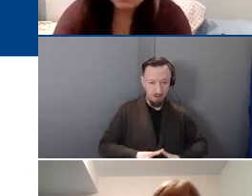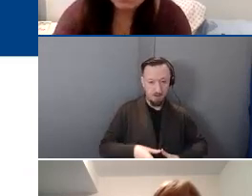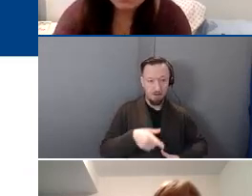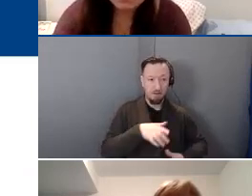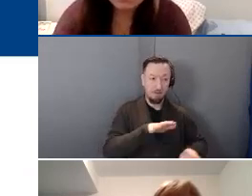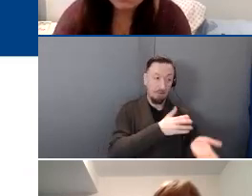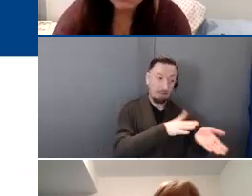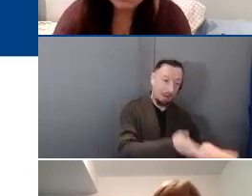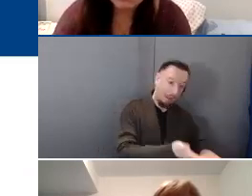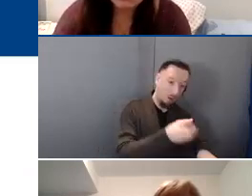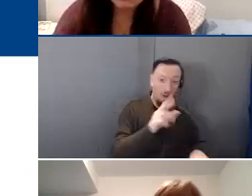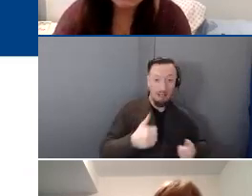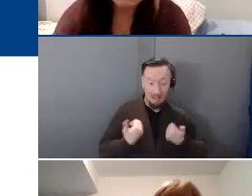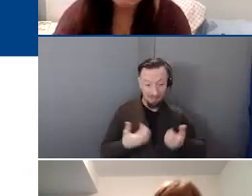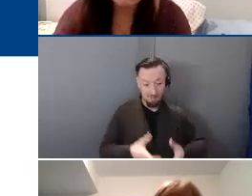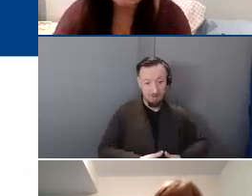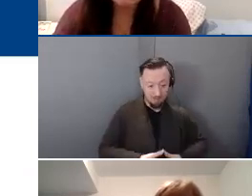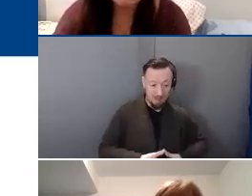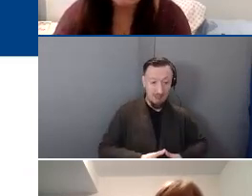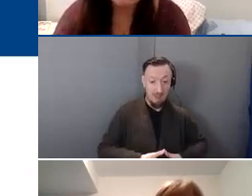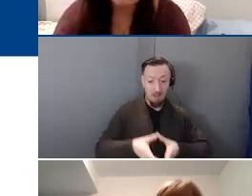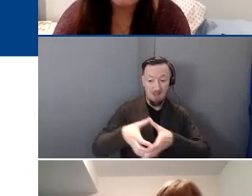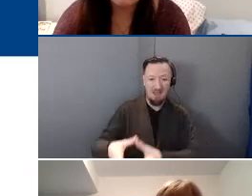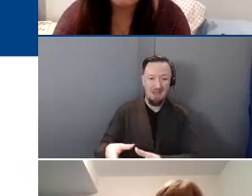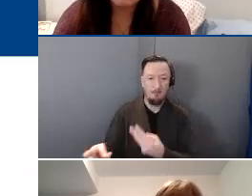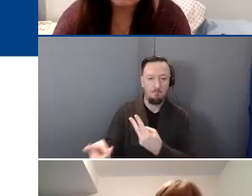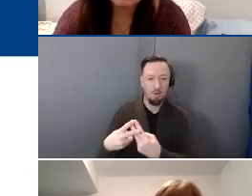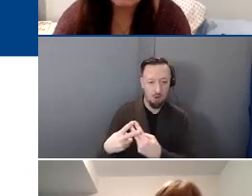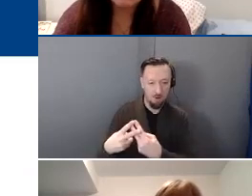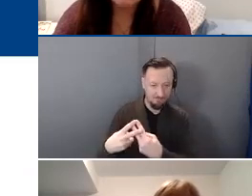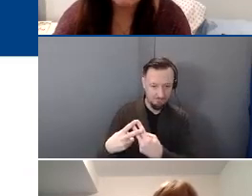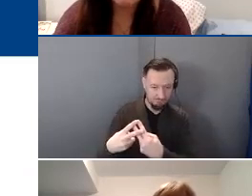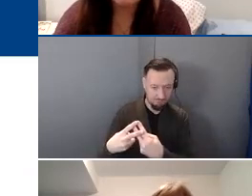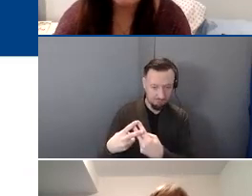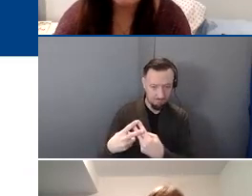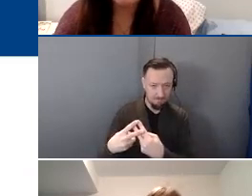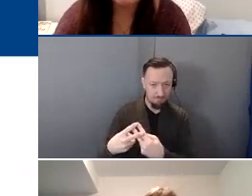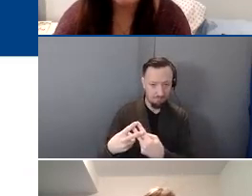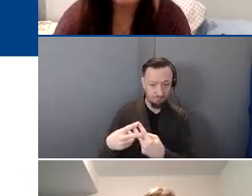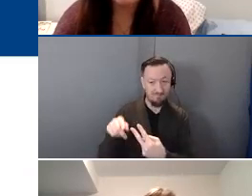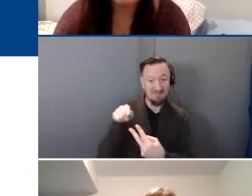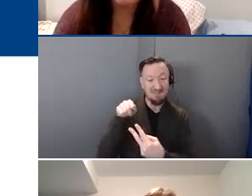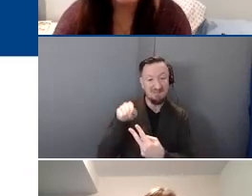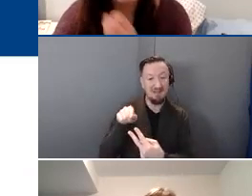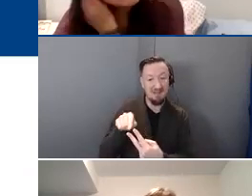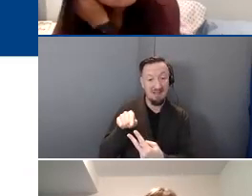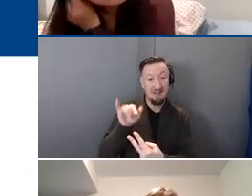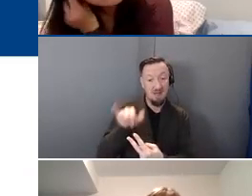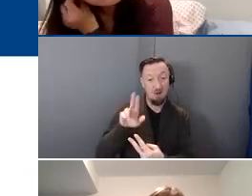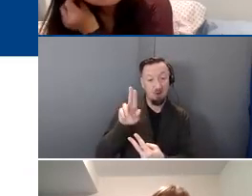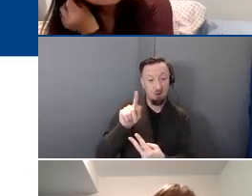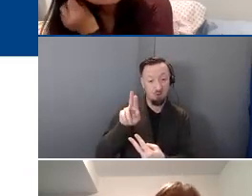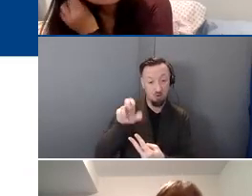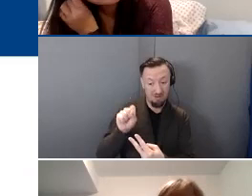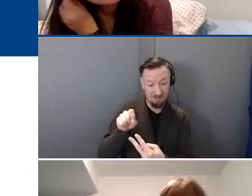they're a cadaver, and they can preserve it, and they can actually implant the uterus into